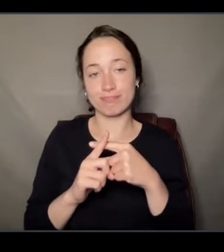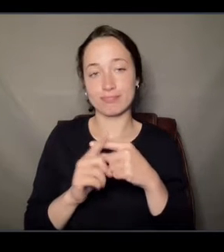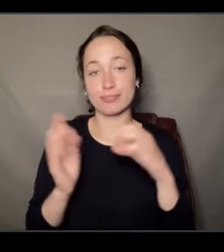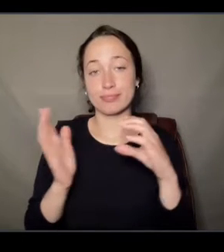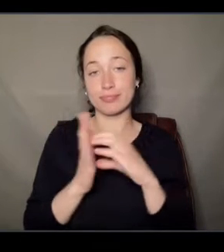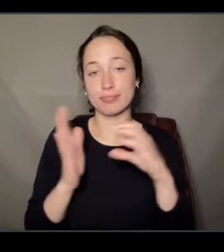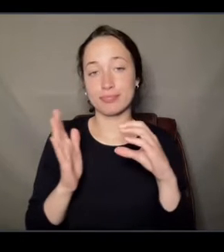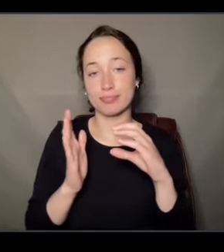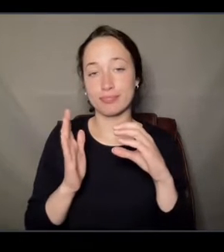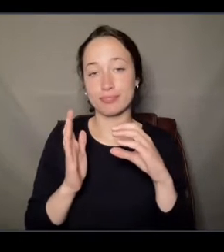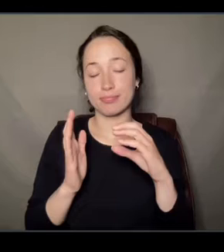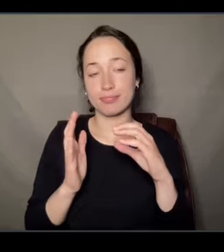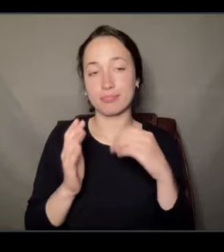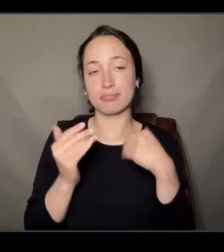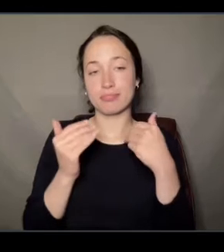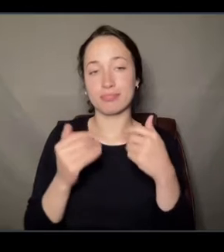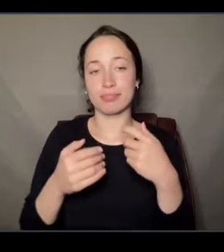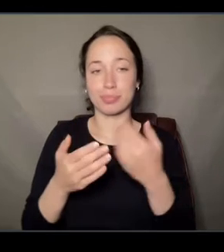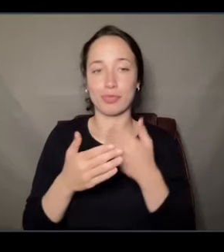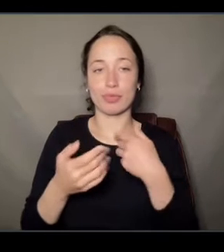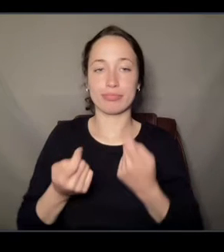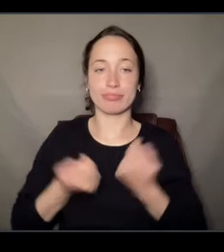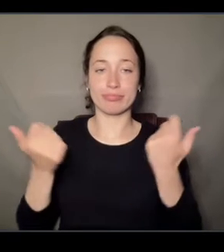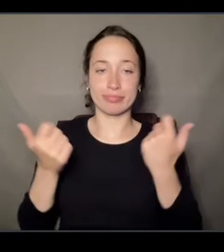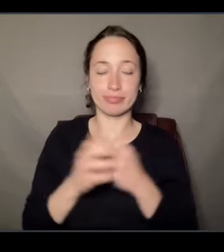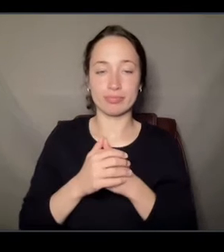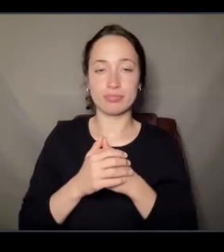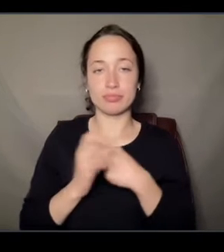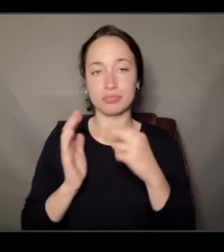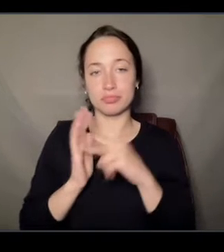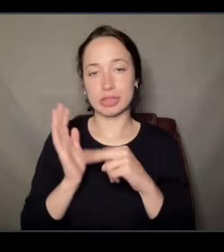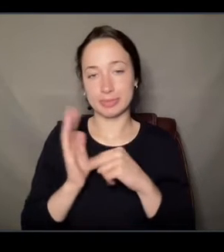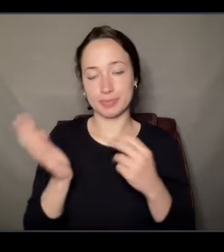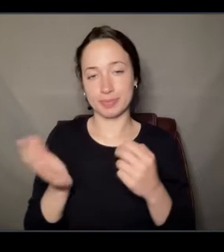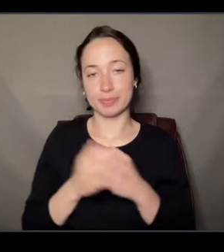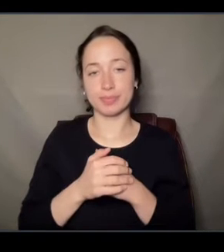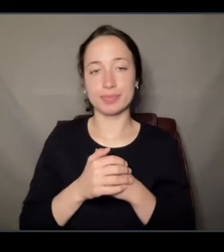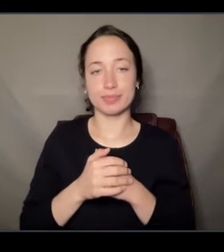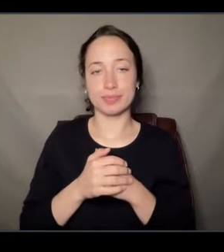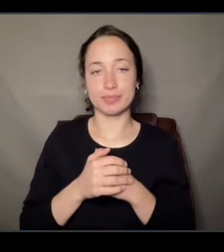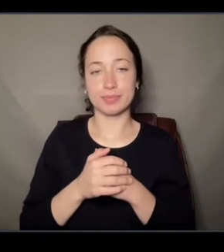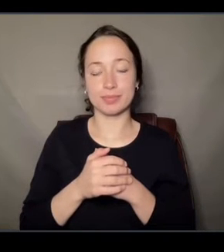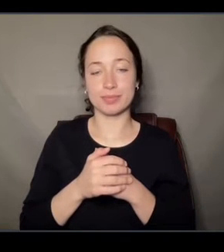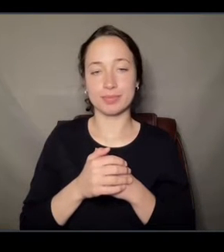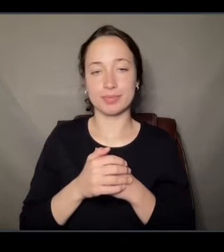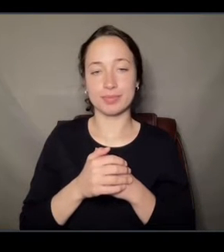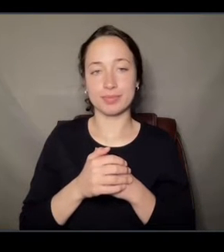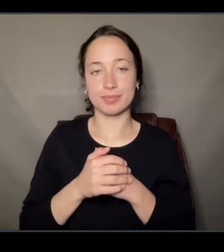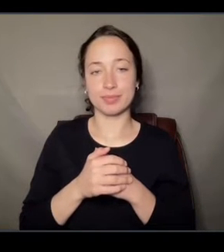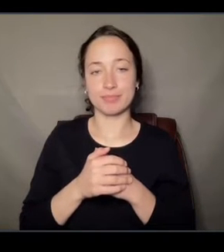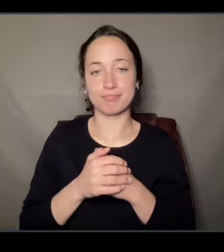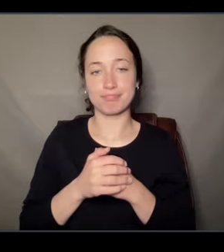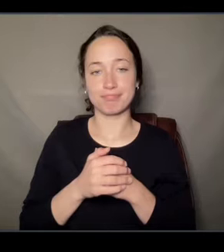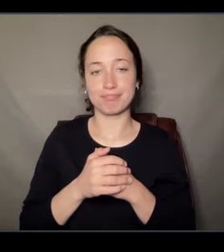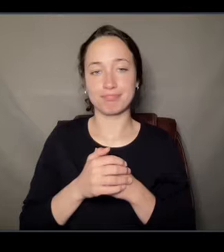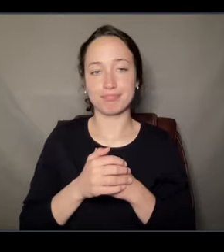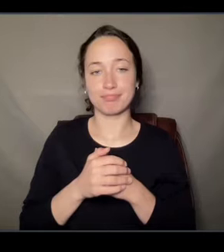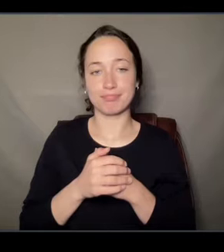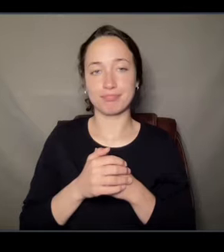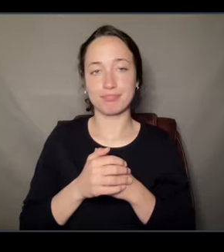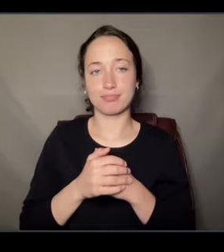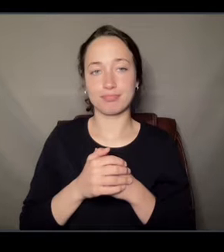And this is an excerpt from the moment before I had my mastectomy. So I'll just read